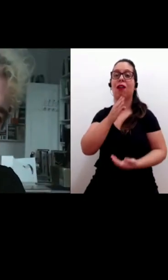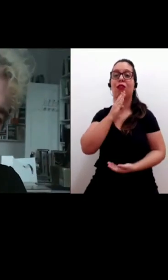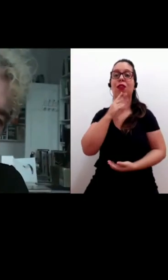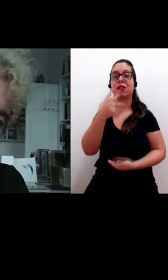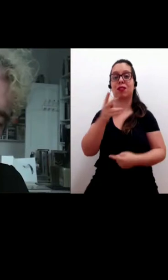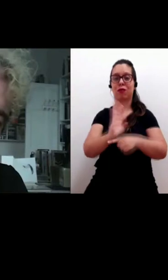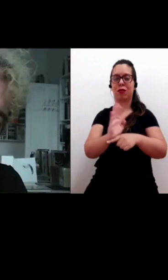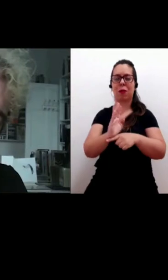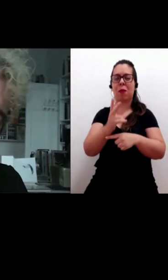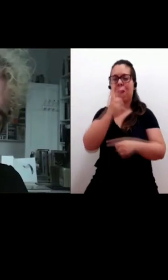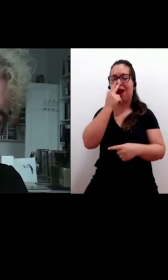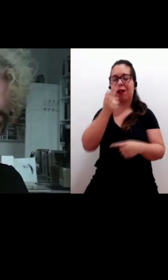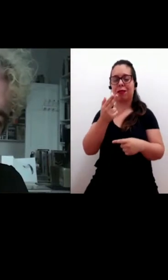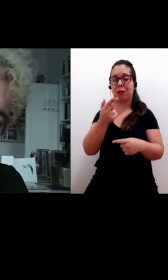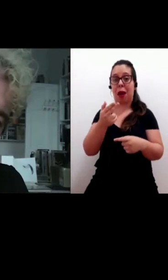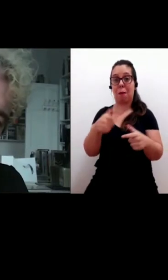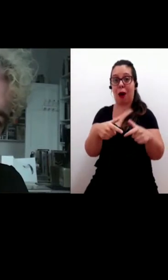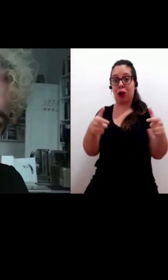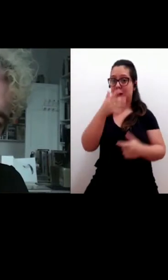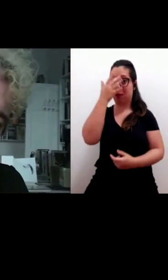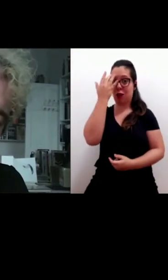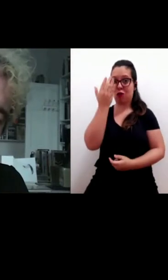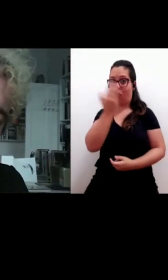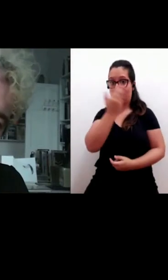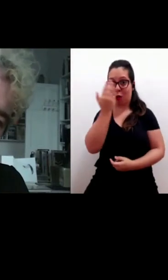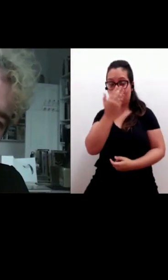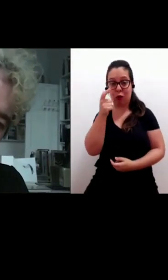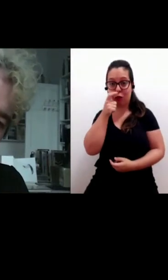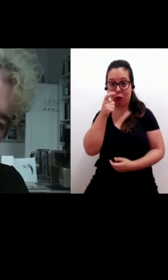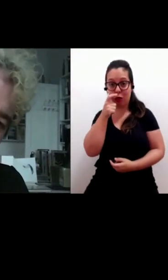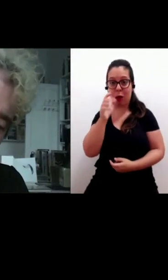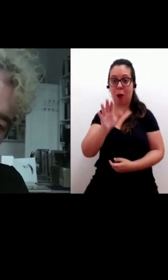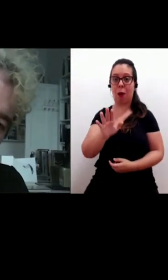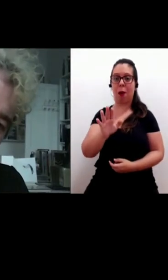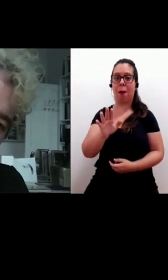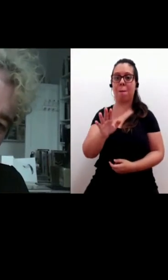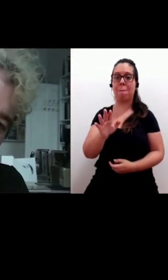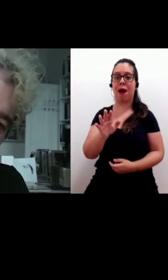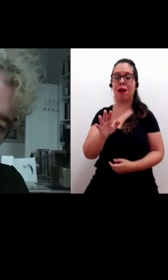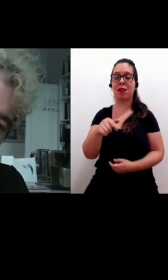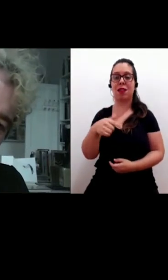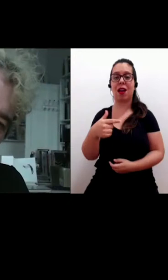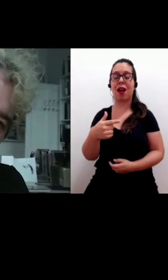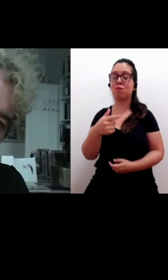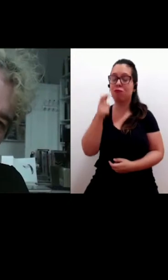really interesting because it's quite traditional in its form. You are using